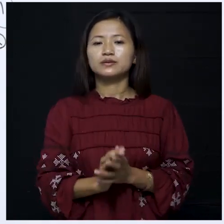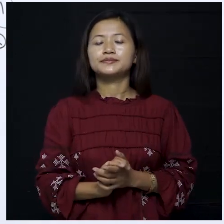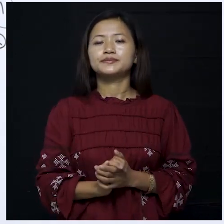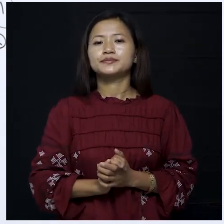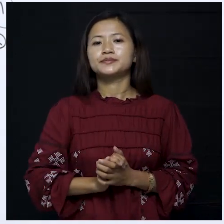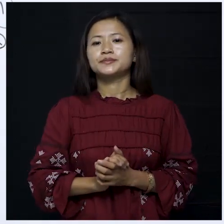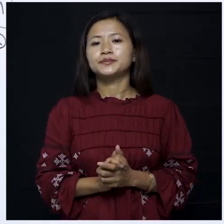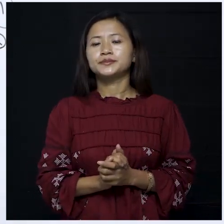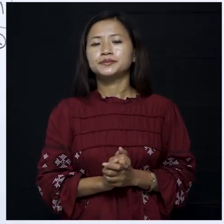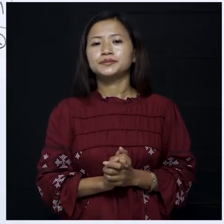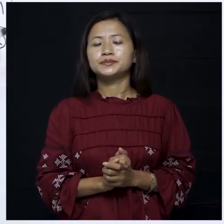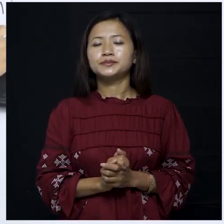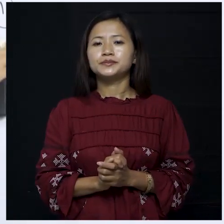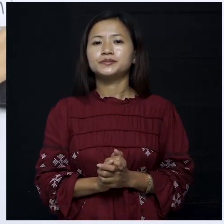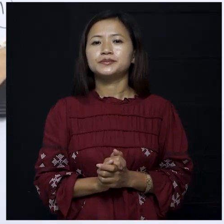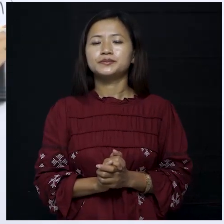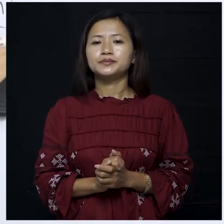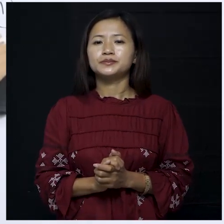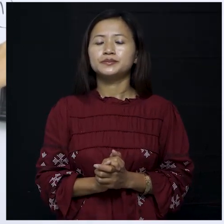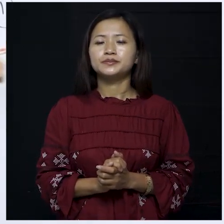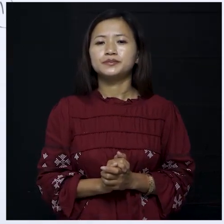on.